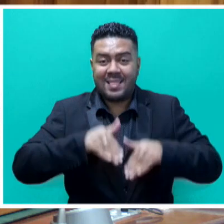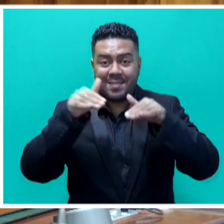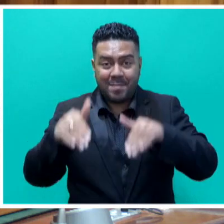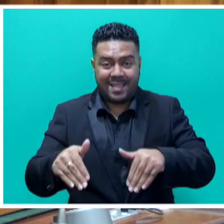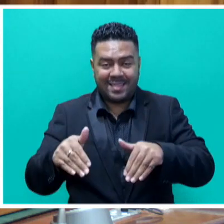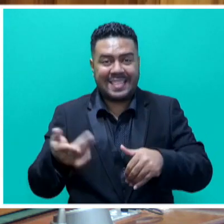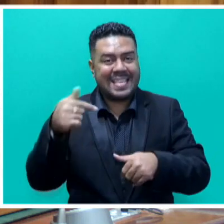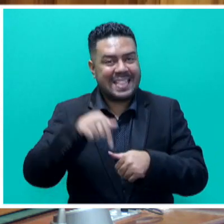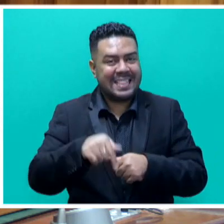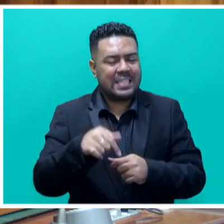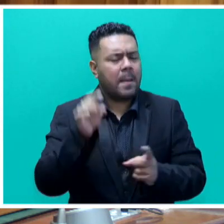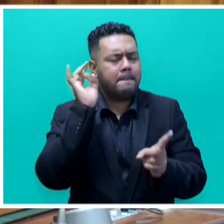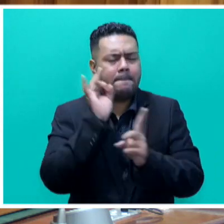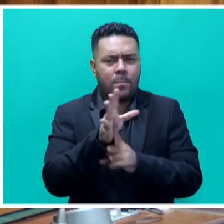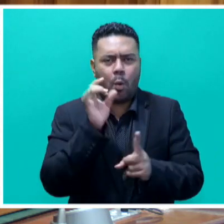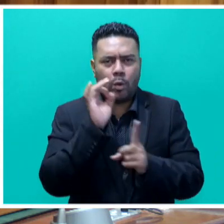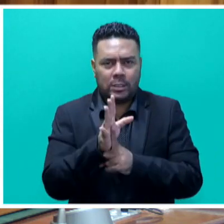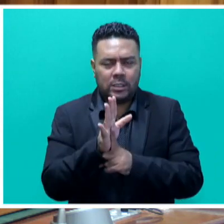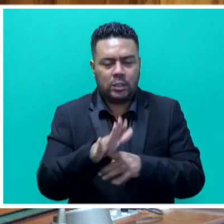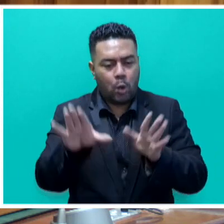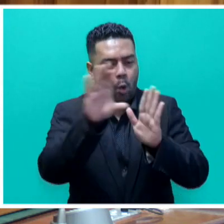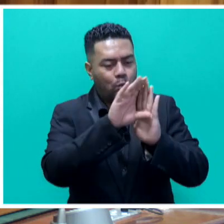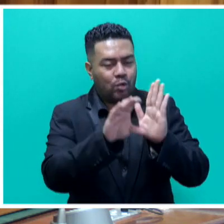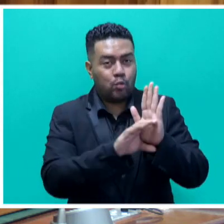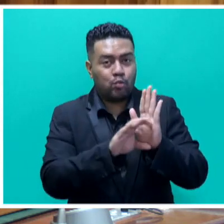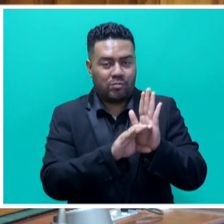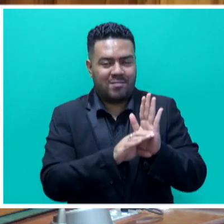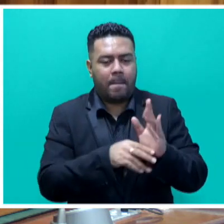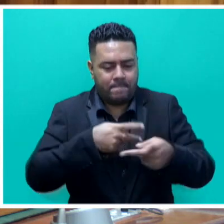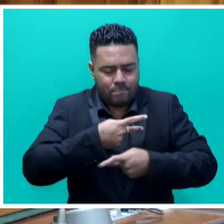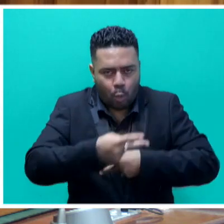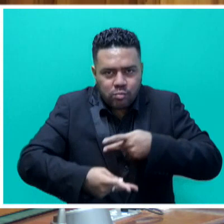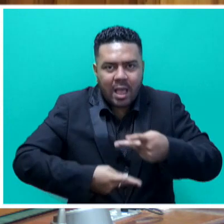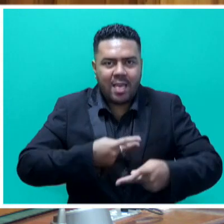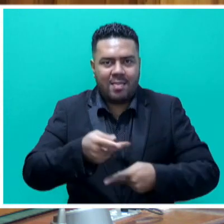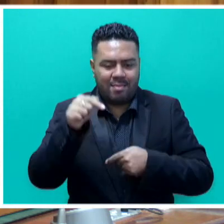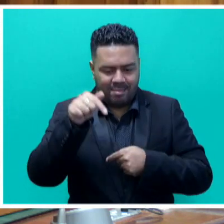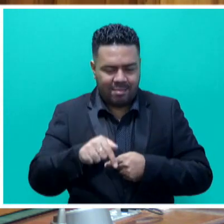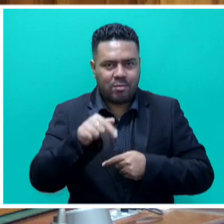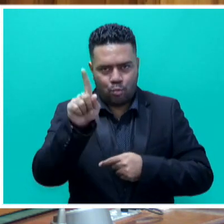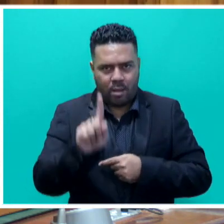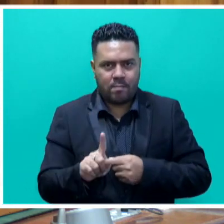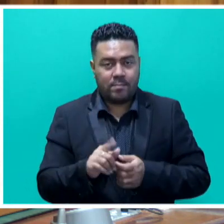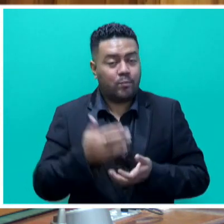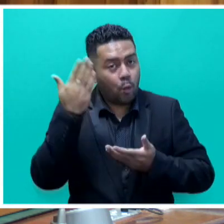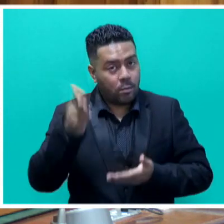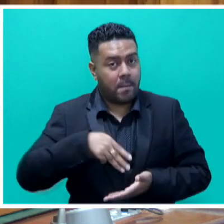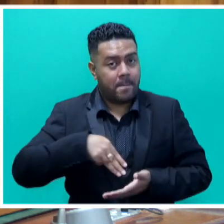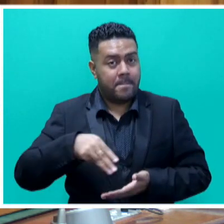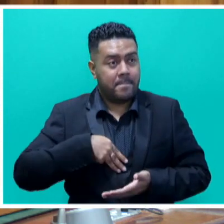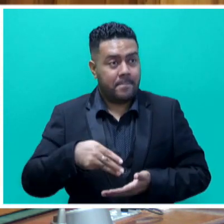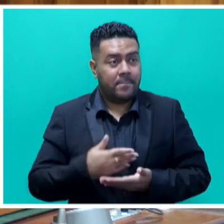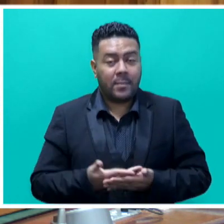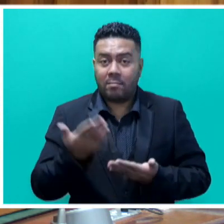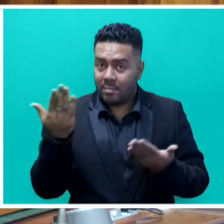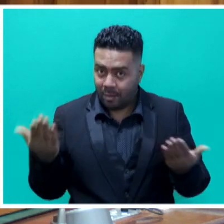in this very important constitutional process. Honorable members, on